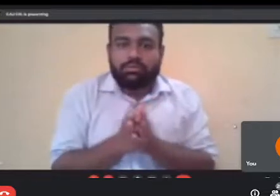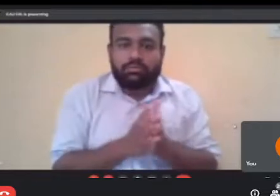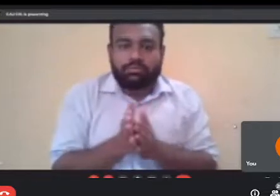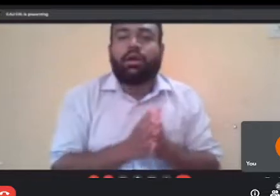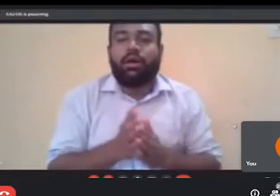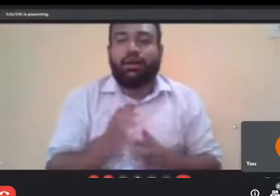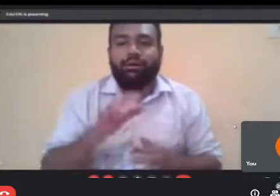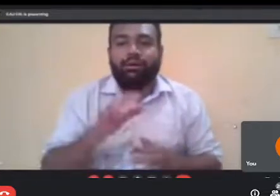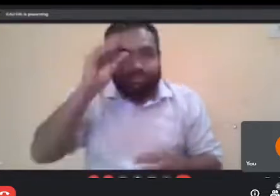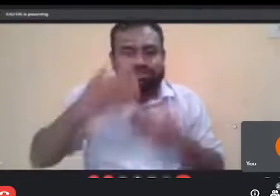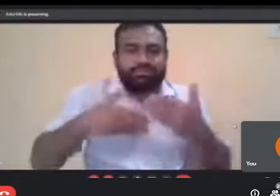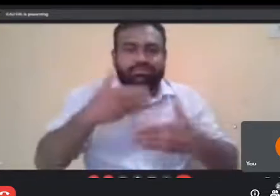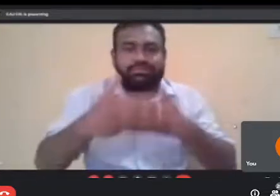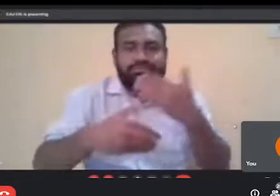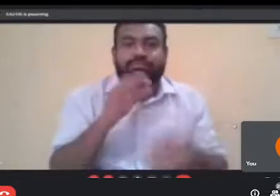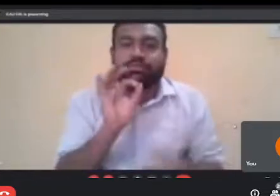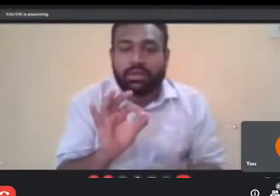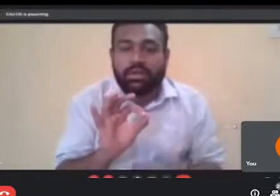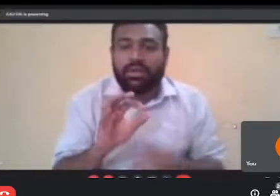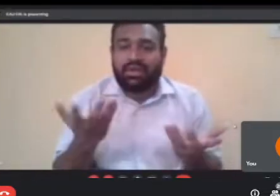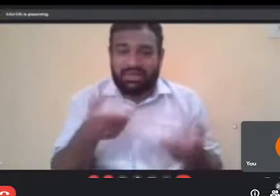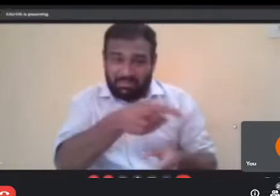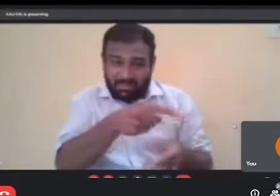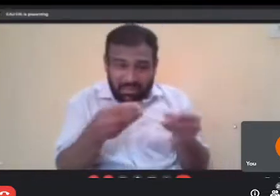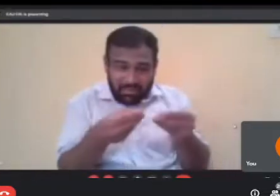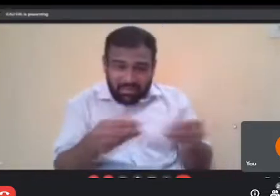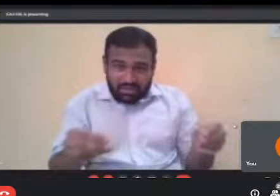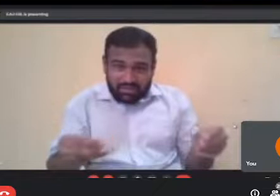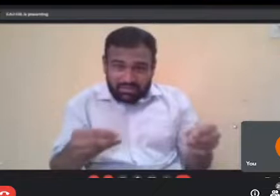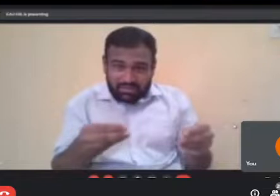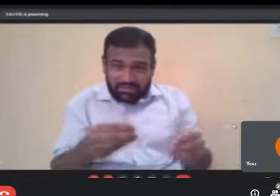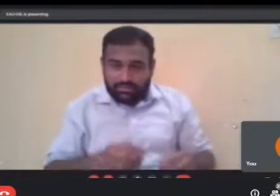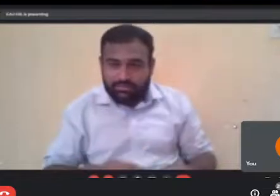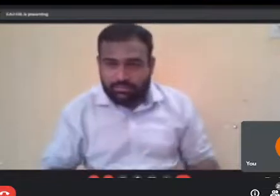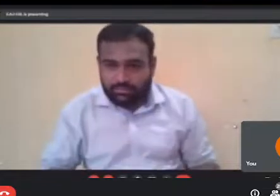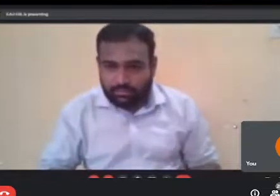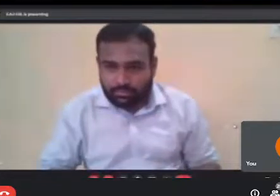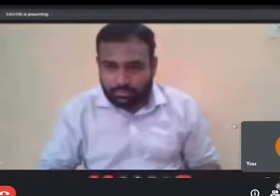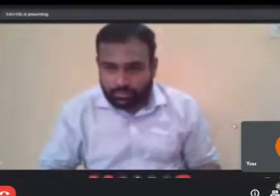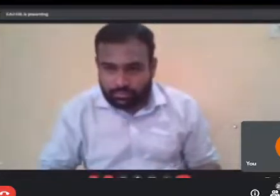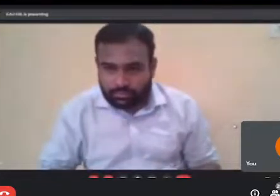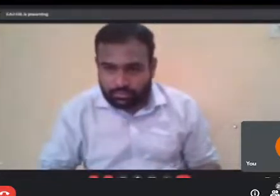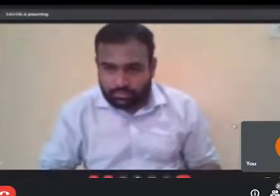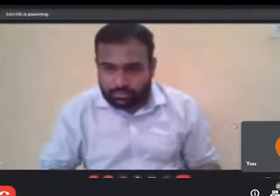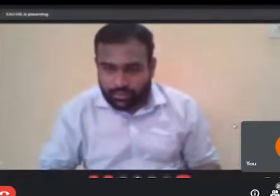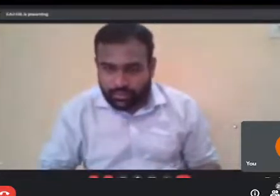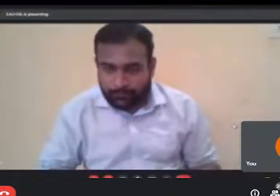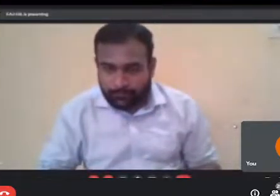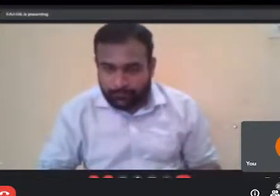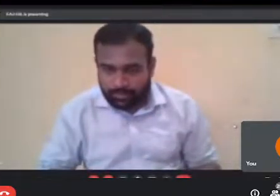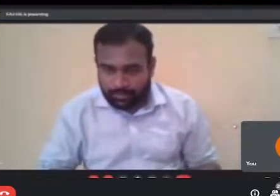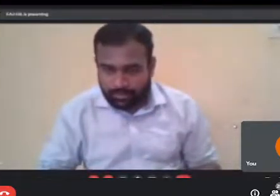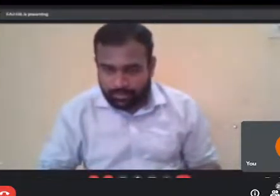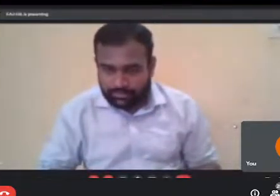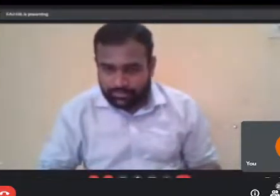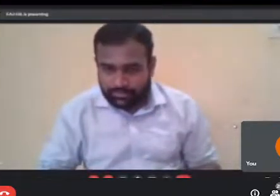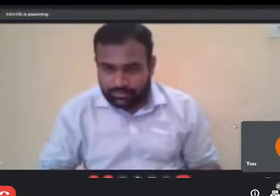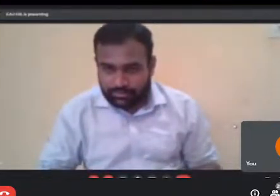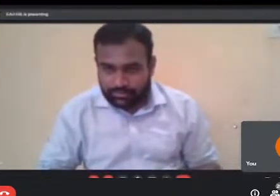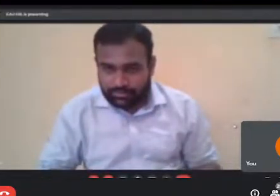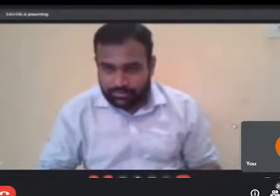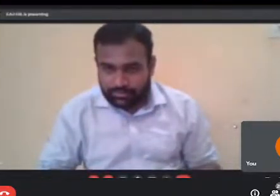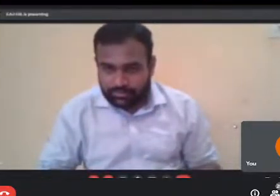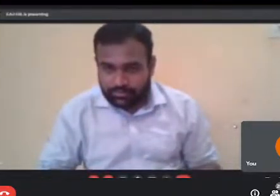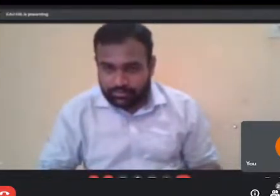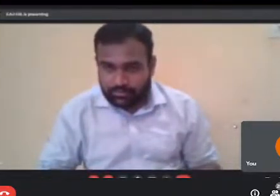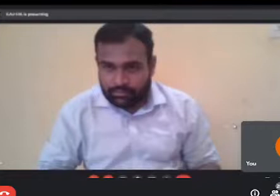make. I'm sorry, I'm sorry, there's someone needs to mute their mic. I'm sorry. Conversion of